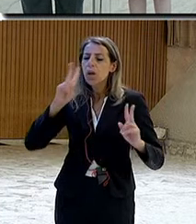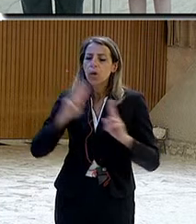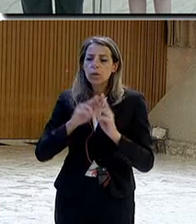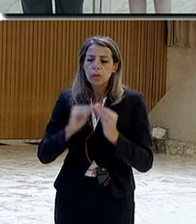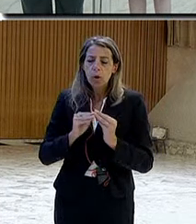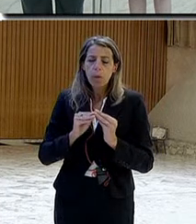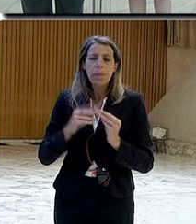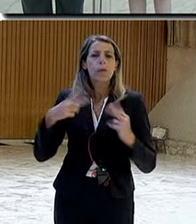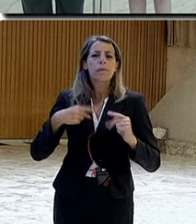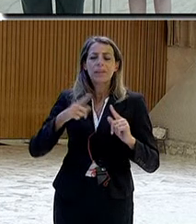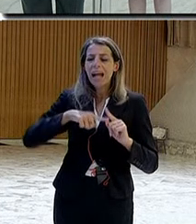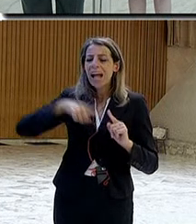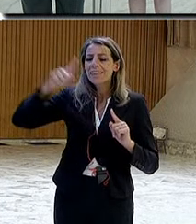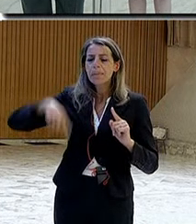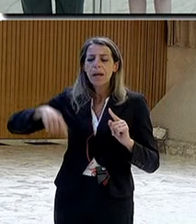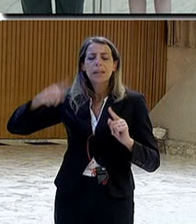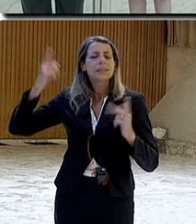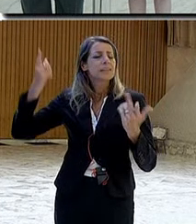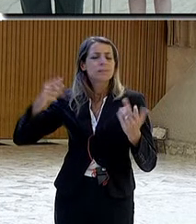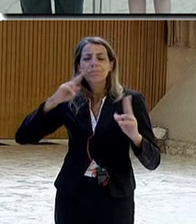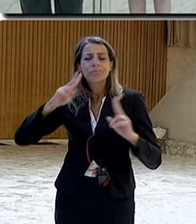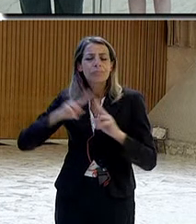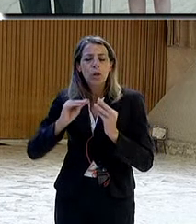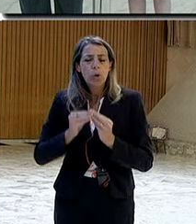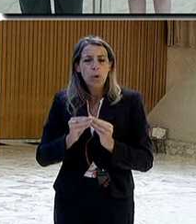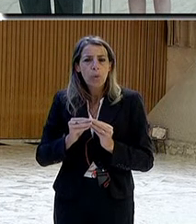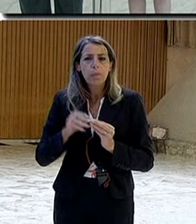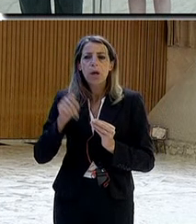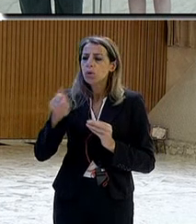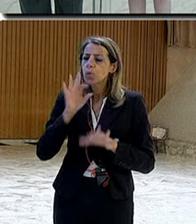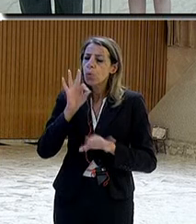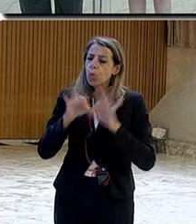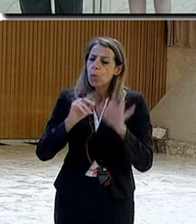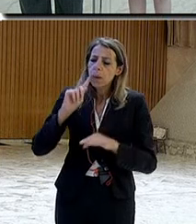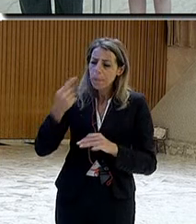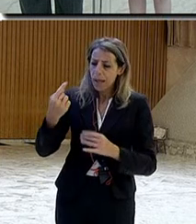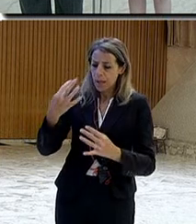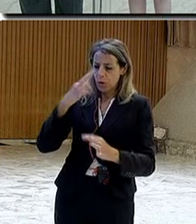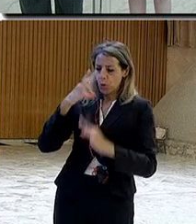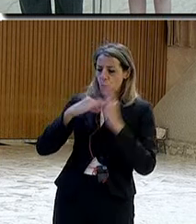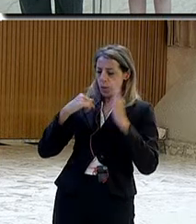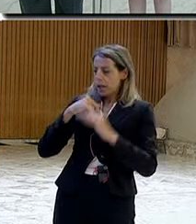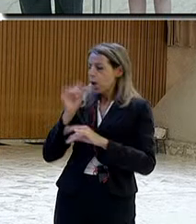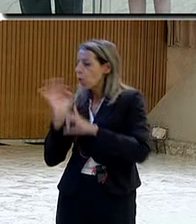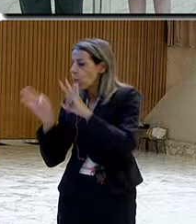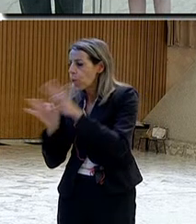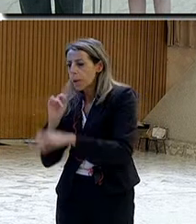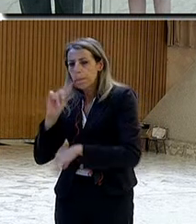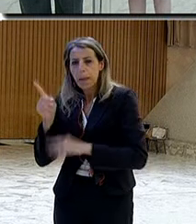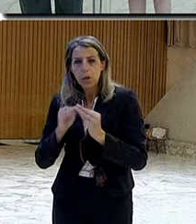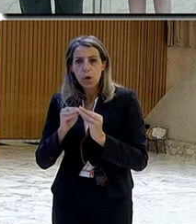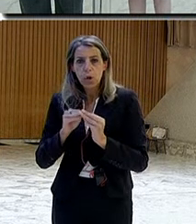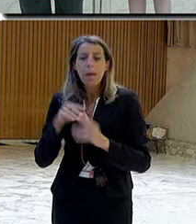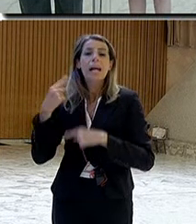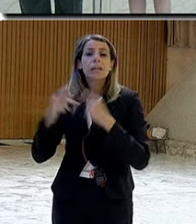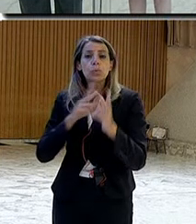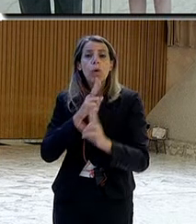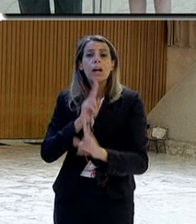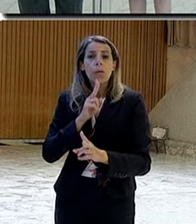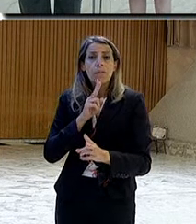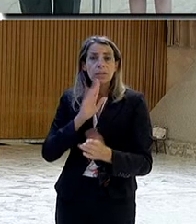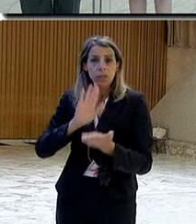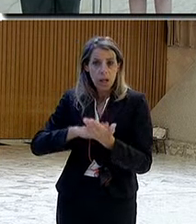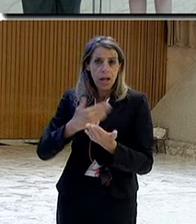how they might do a better job of taking care of each other. Talk rituals build communion through